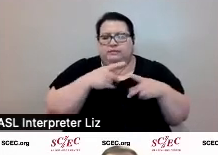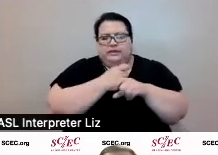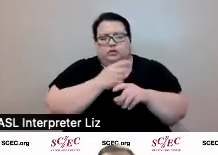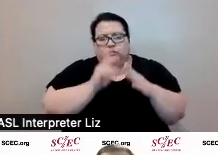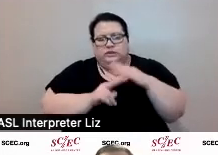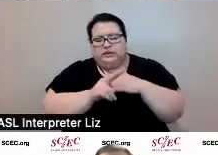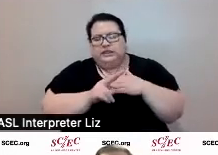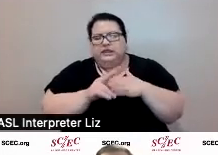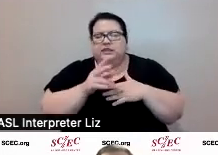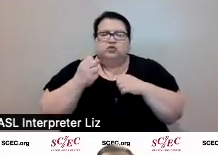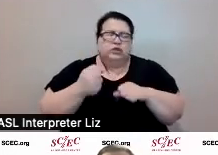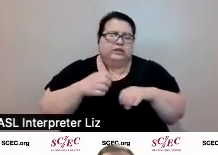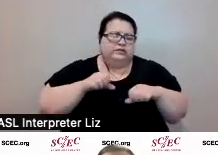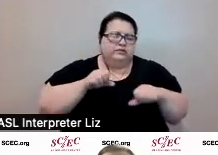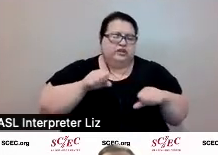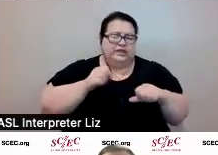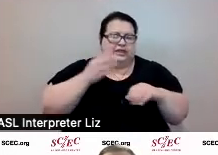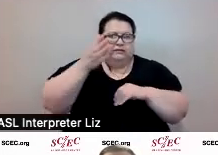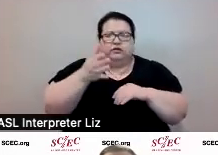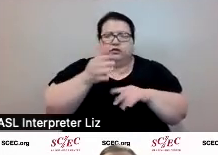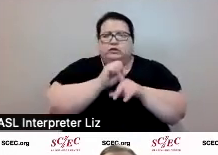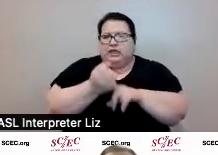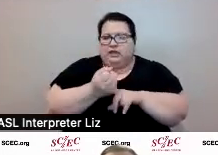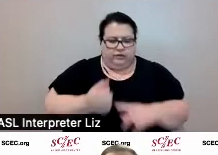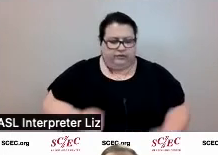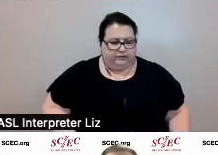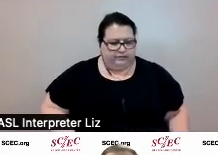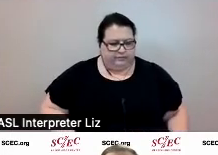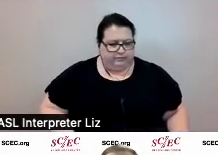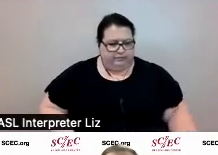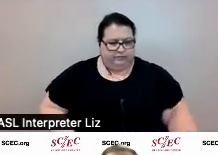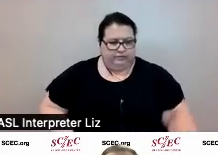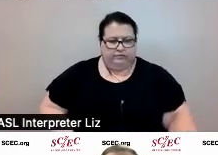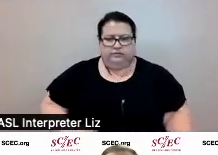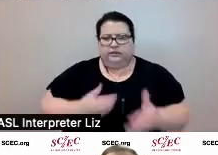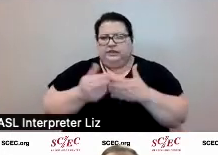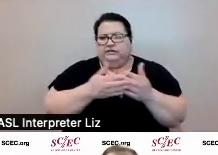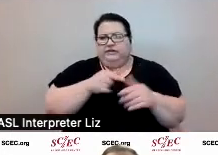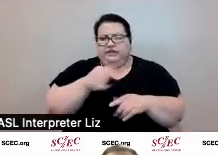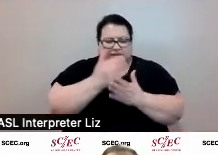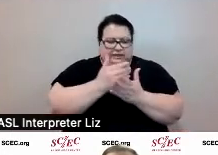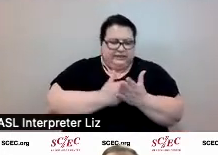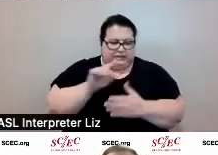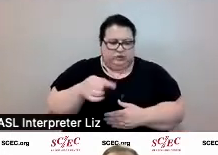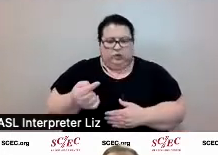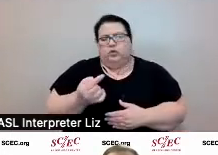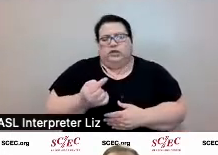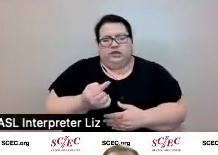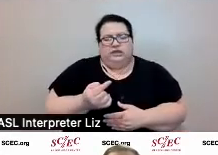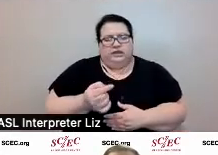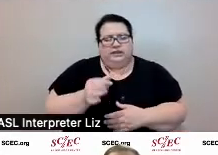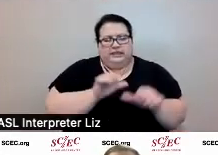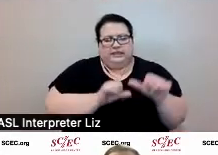of shaking in future scenario earthquakes. So this is very much, even this is a partial list, the science is continuing